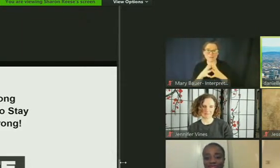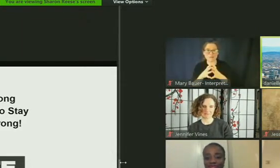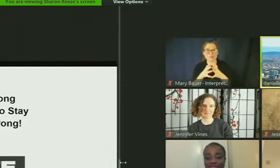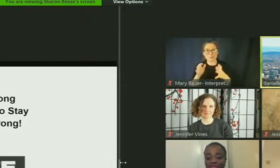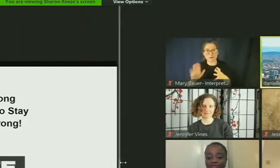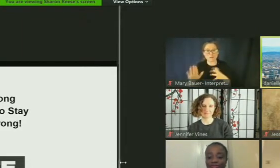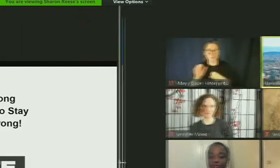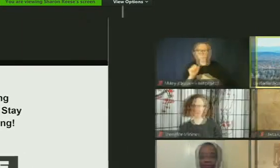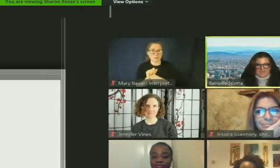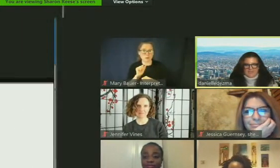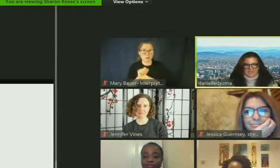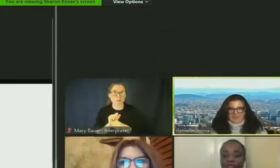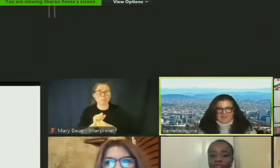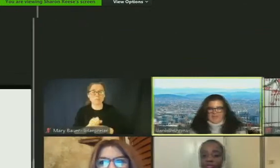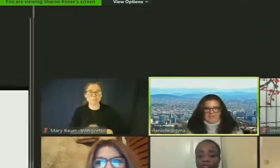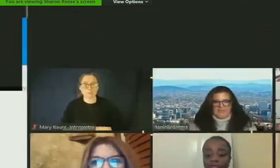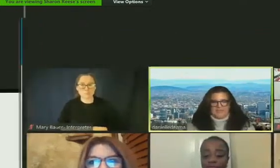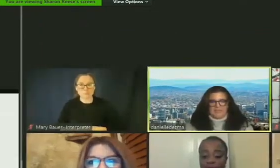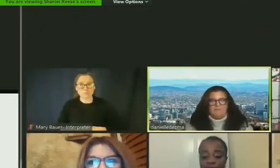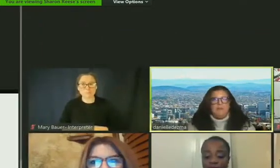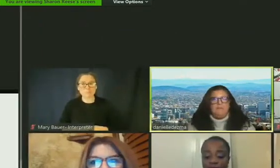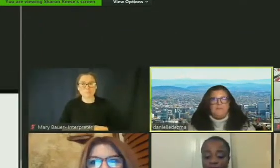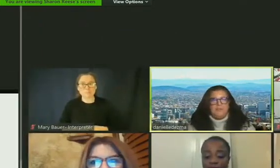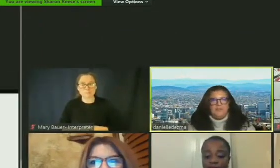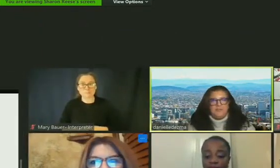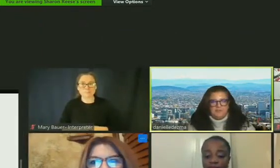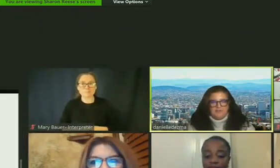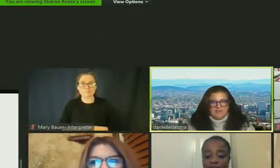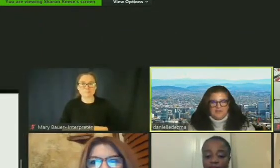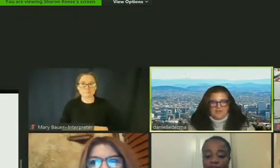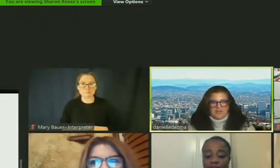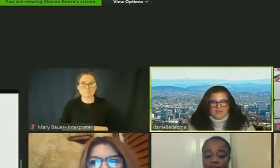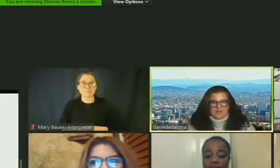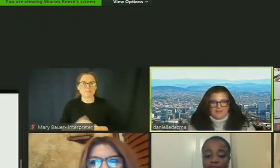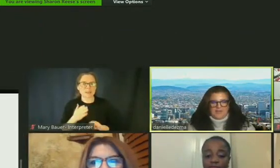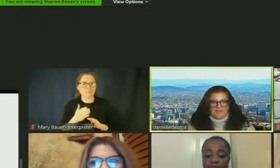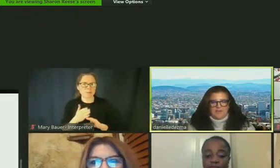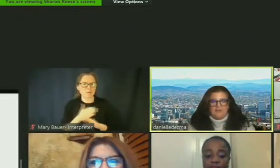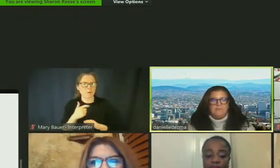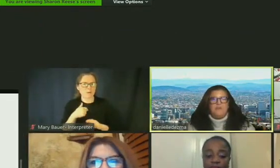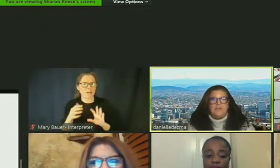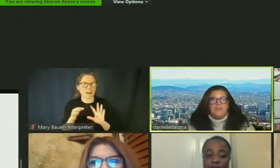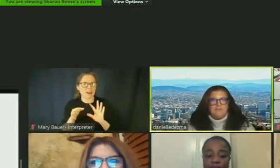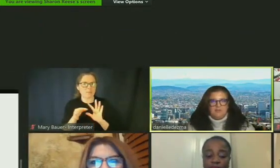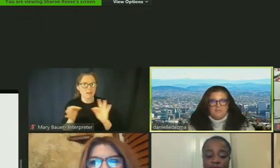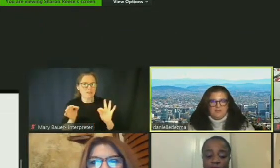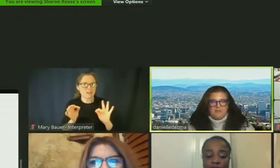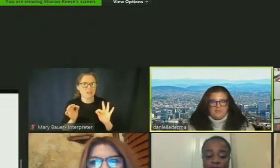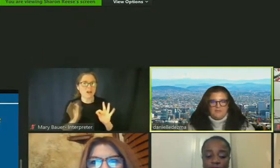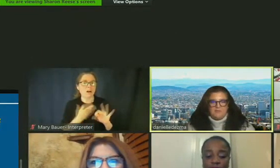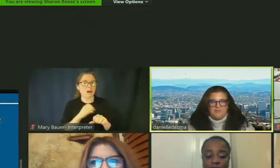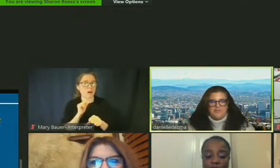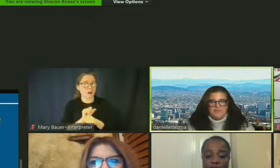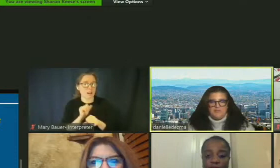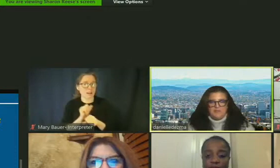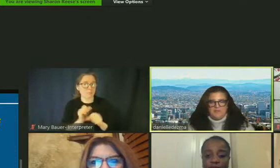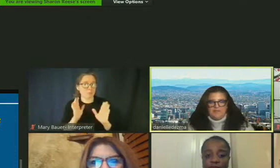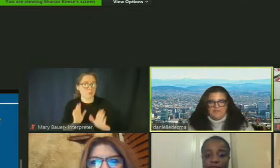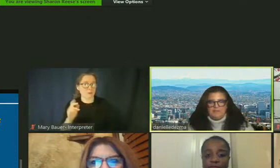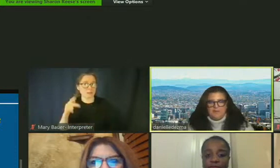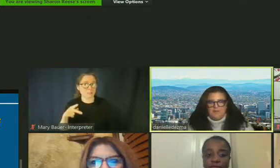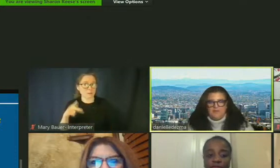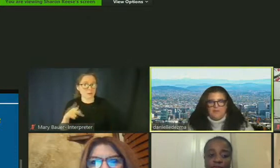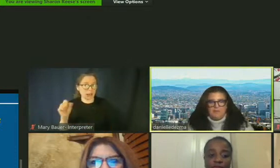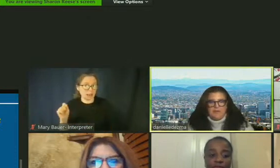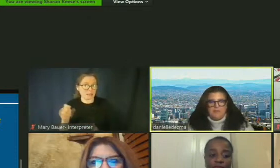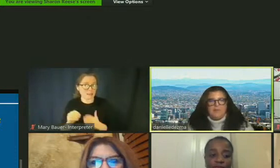doing. And as we referred earlier, as our employees at Portland Public Schools and